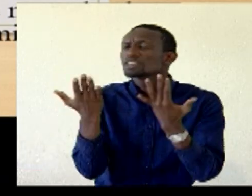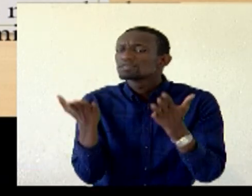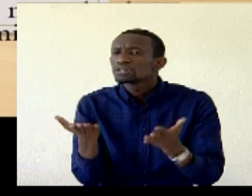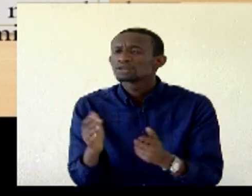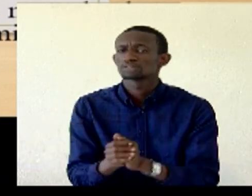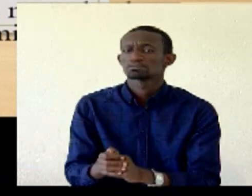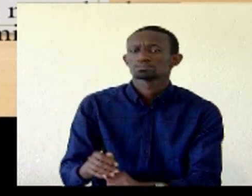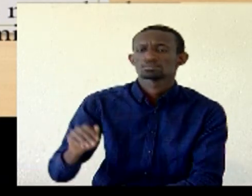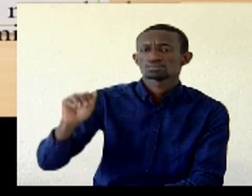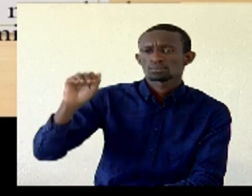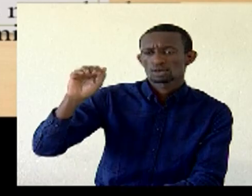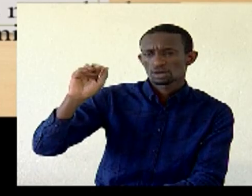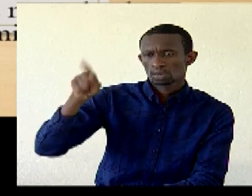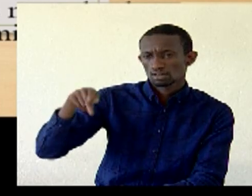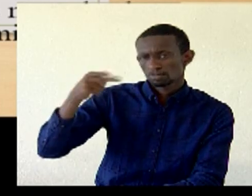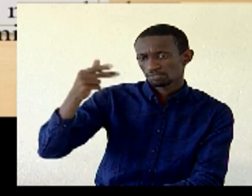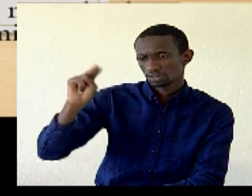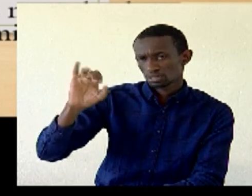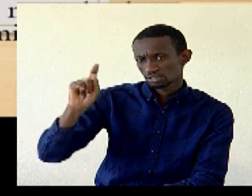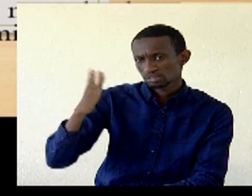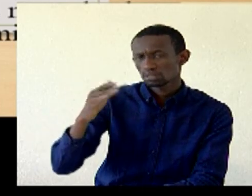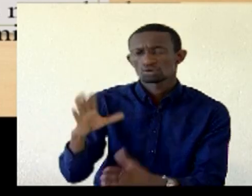also classified as either